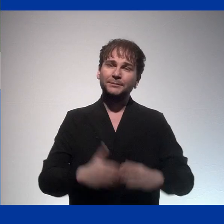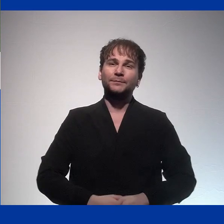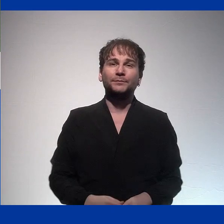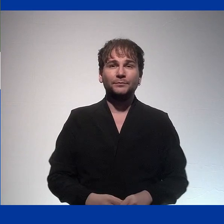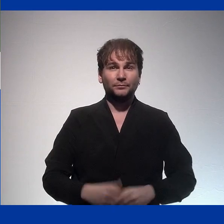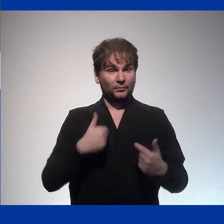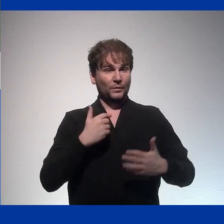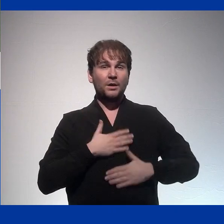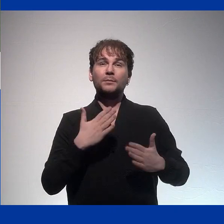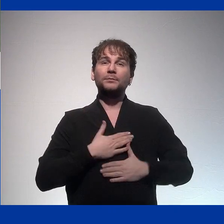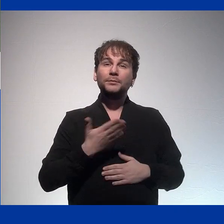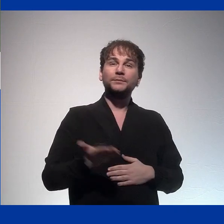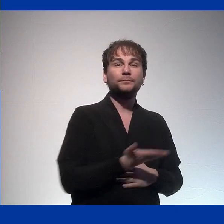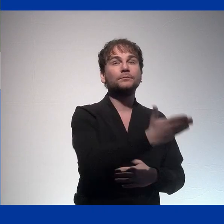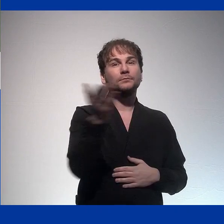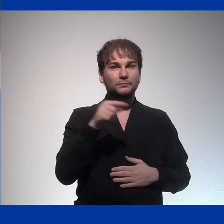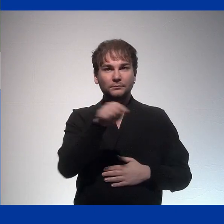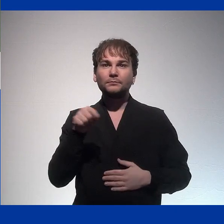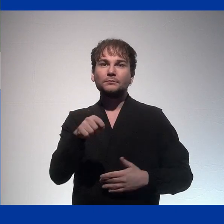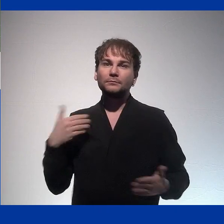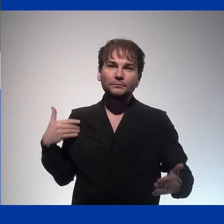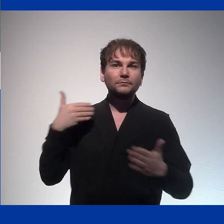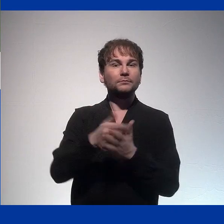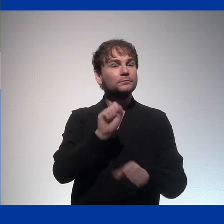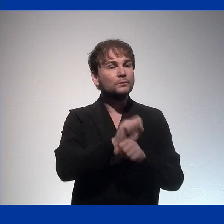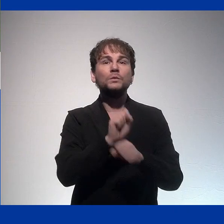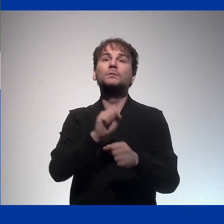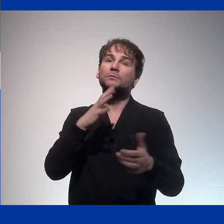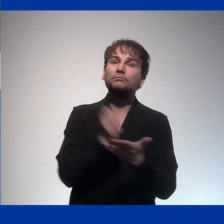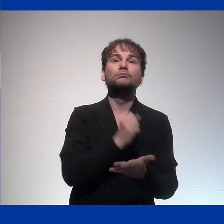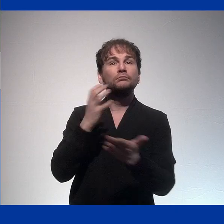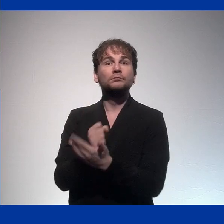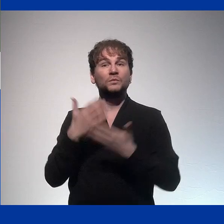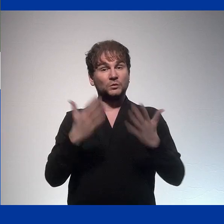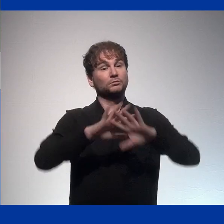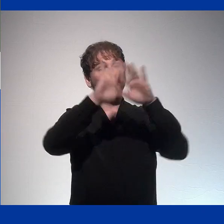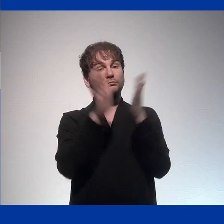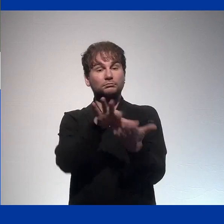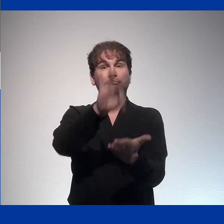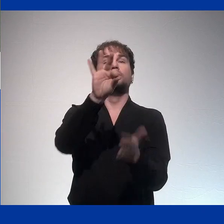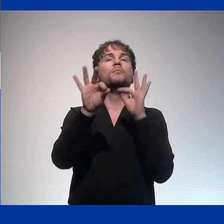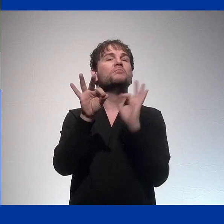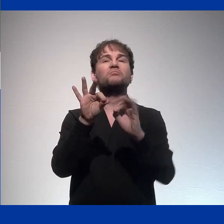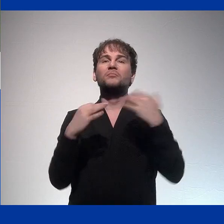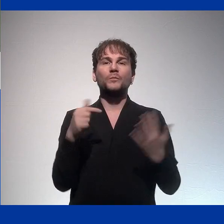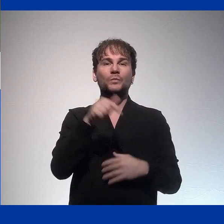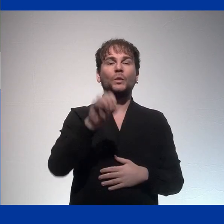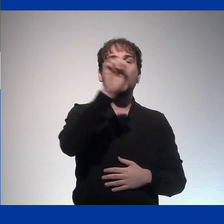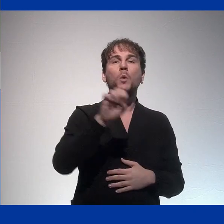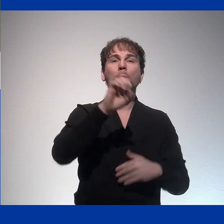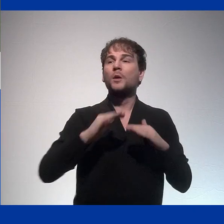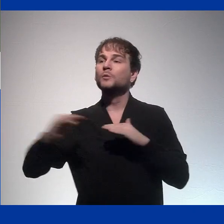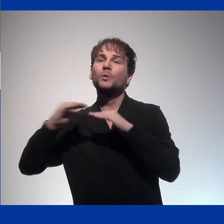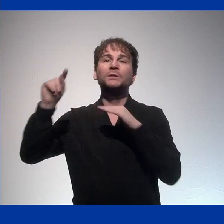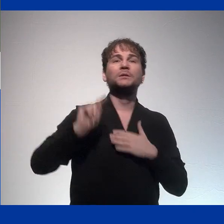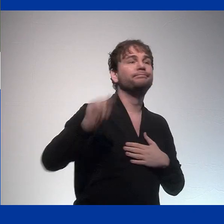gives every European country not only the possibility to implement Bonn, but also to